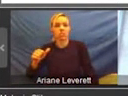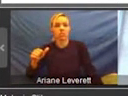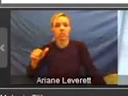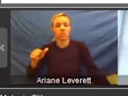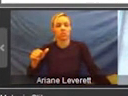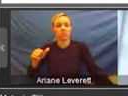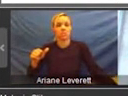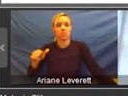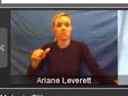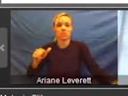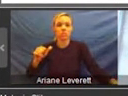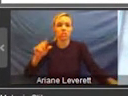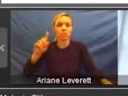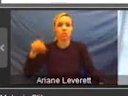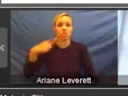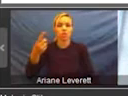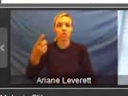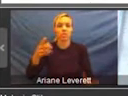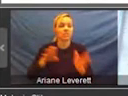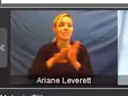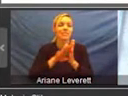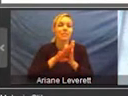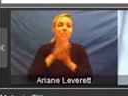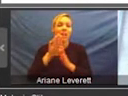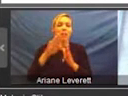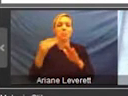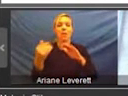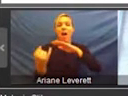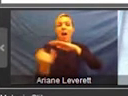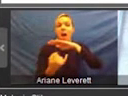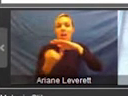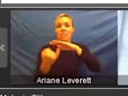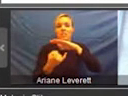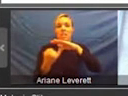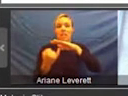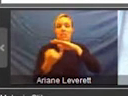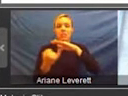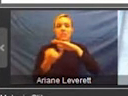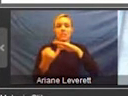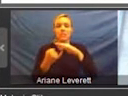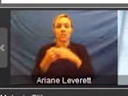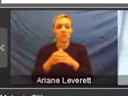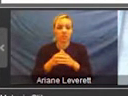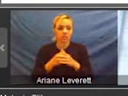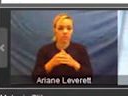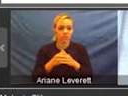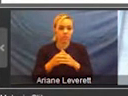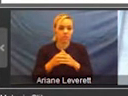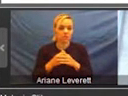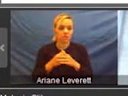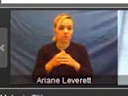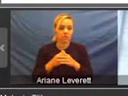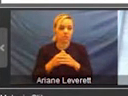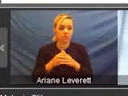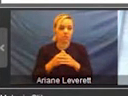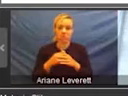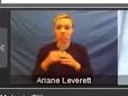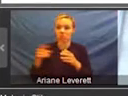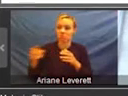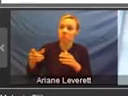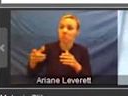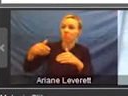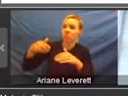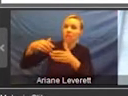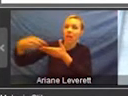isolated outside the partners and the participating group, but